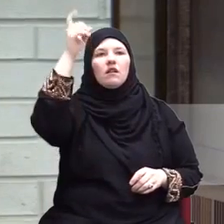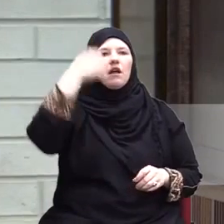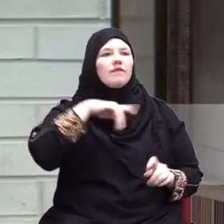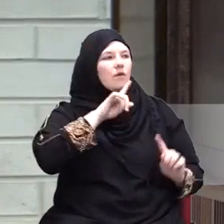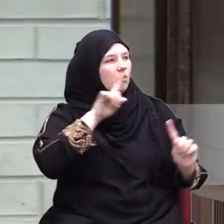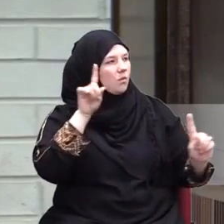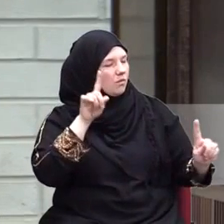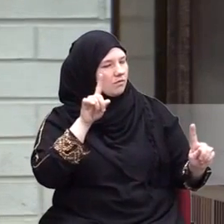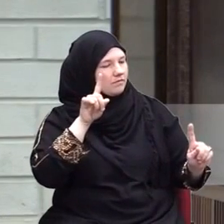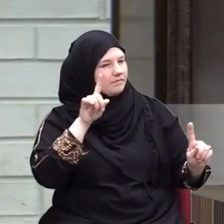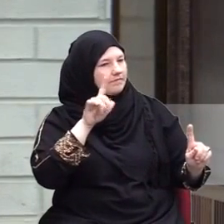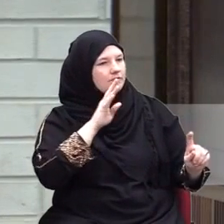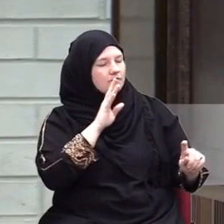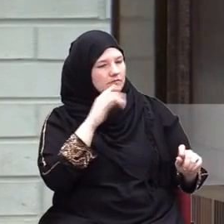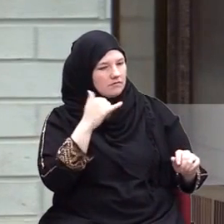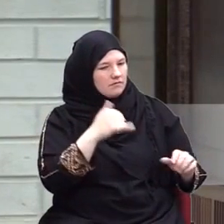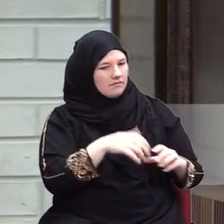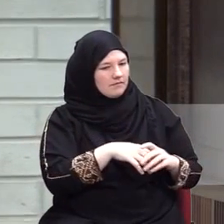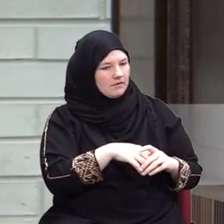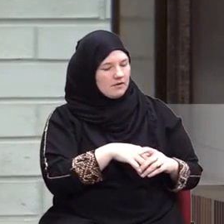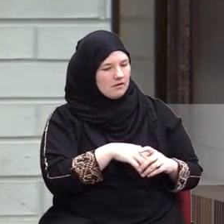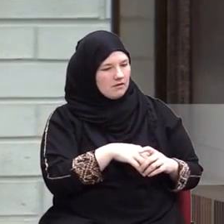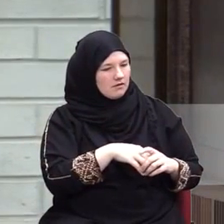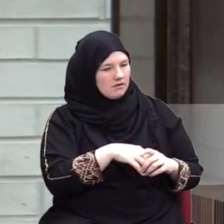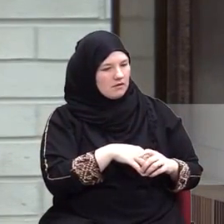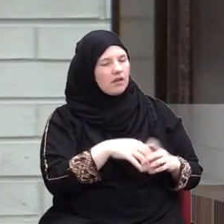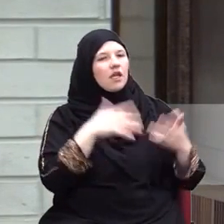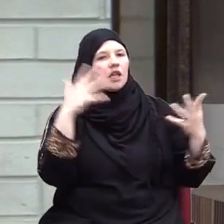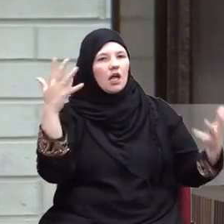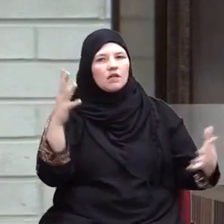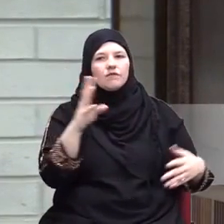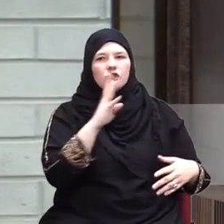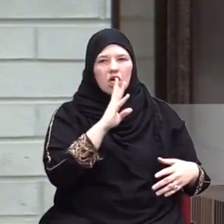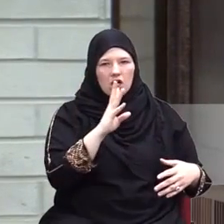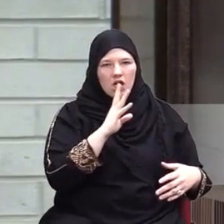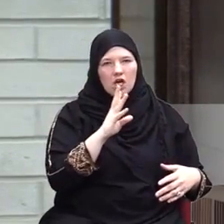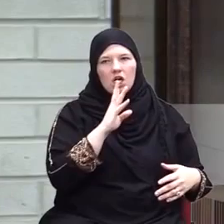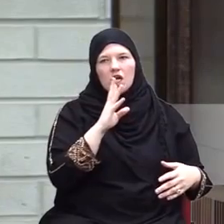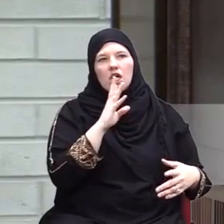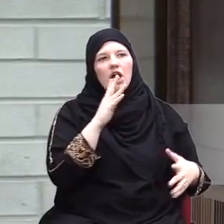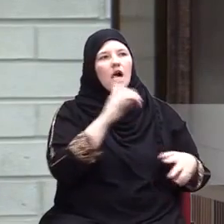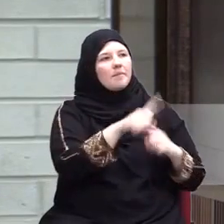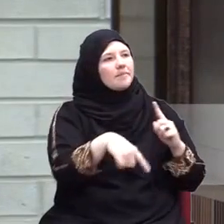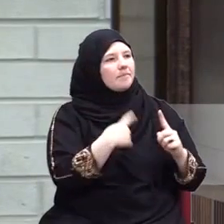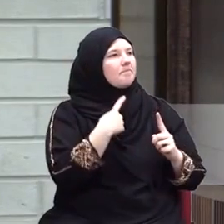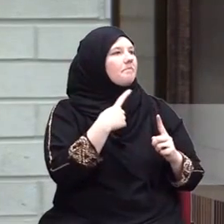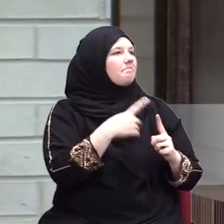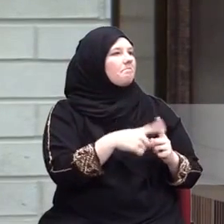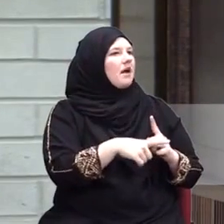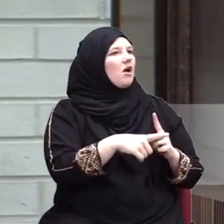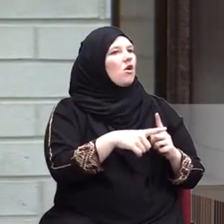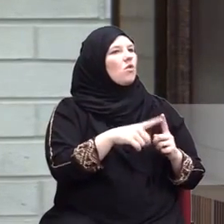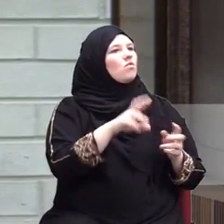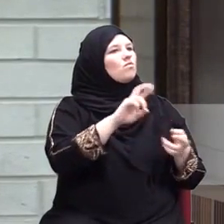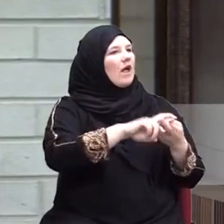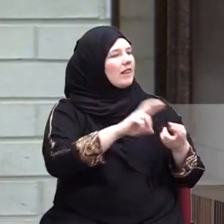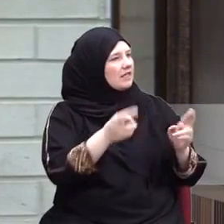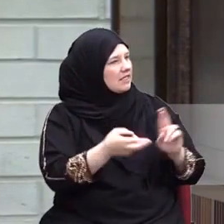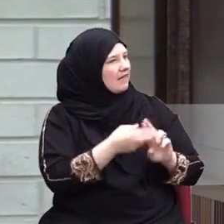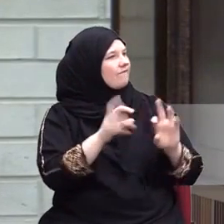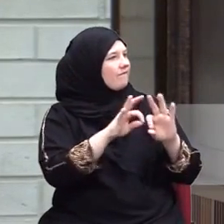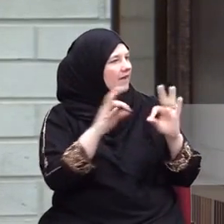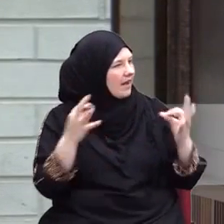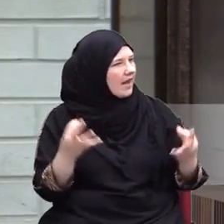be joined. There's a lot of talk, and we all know it, about connecting your relatives, your